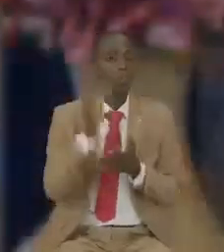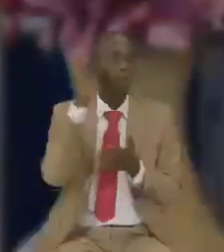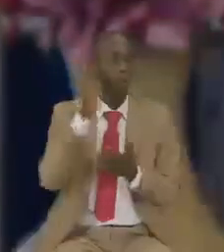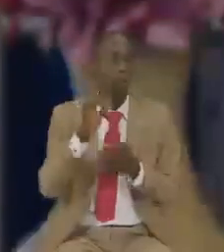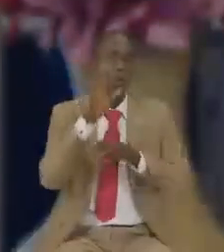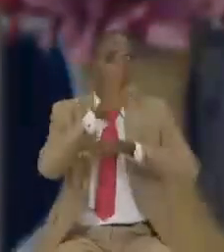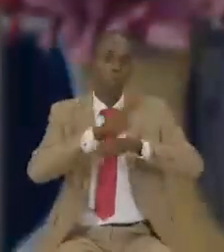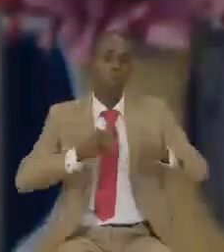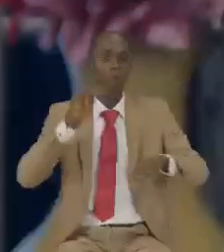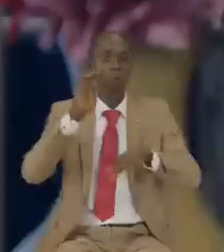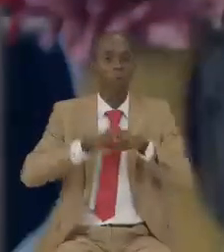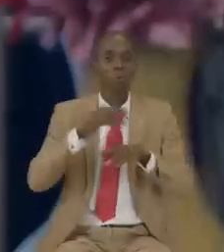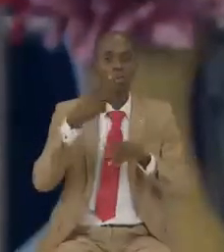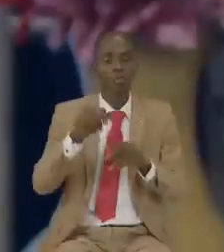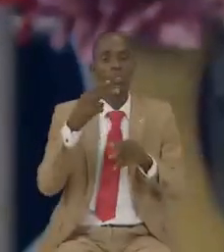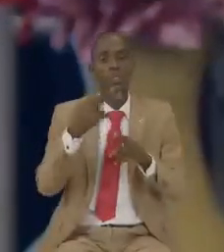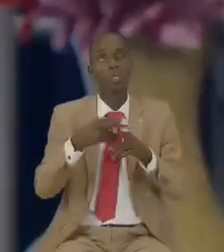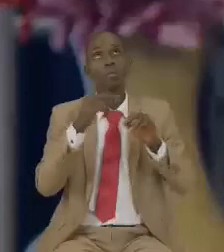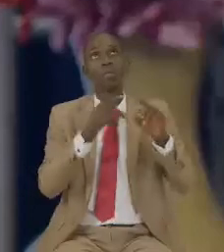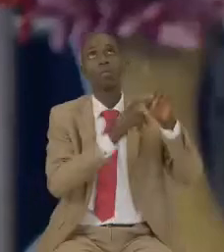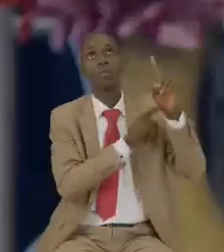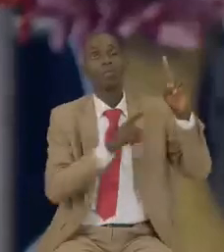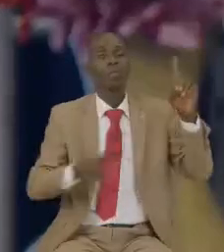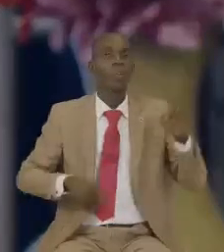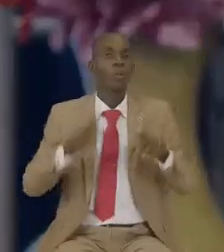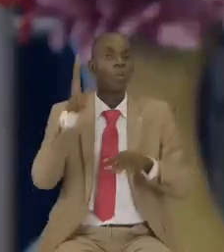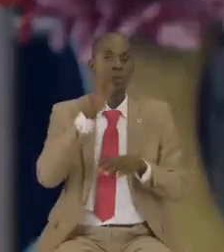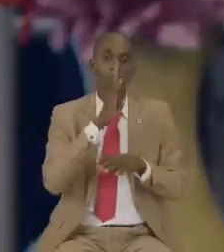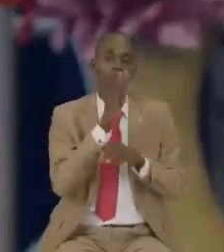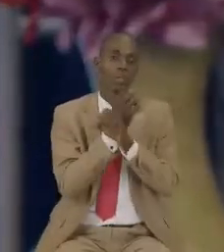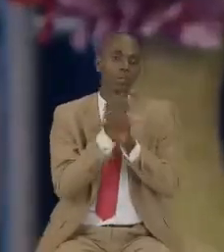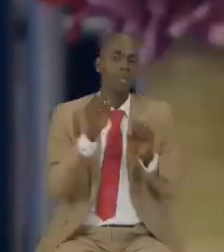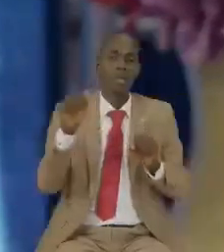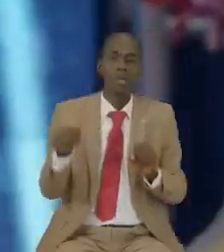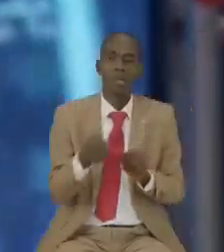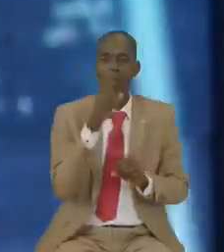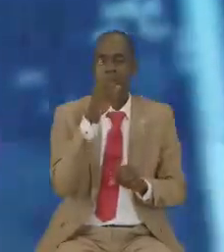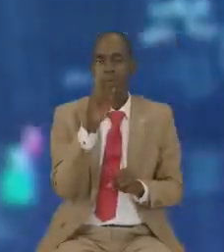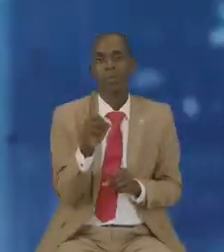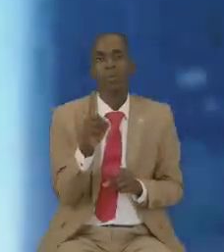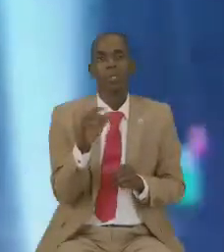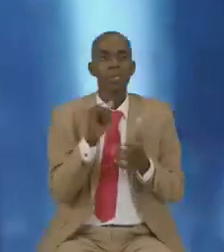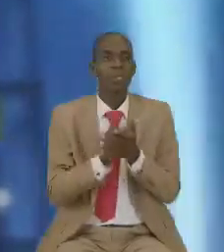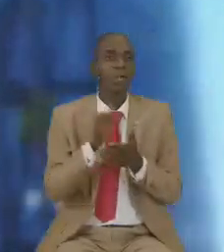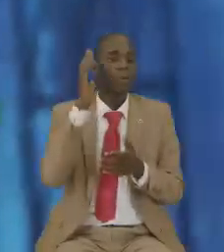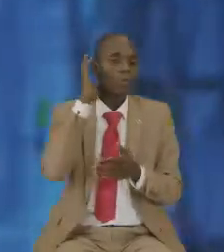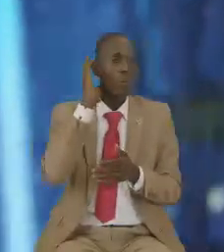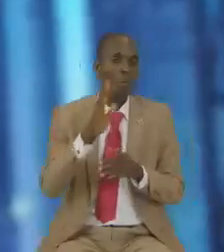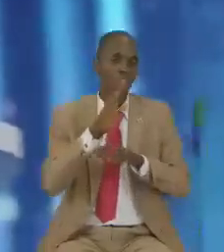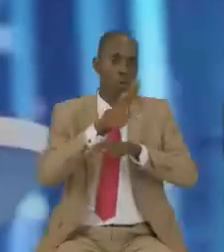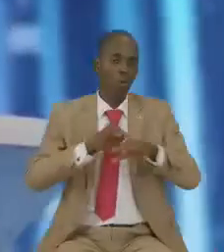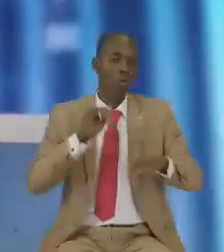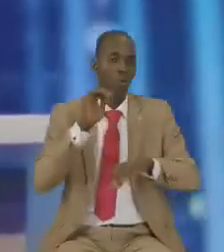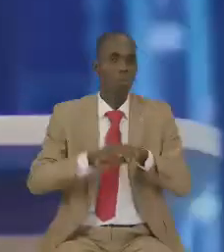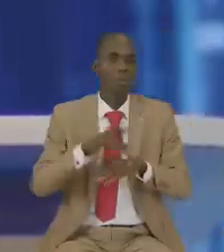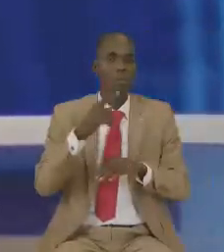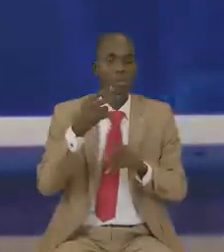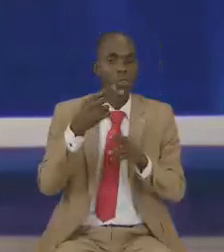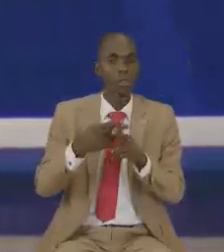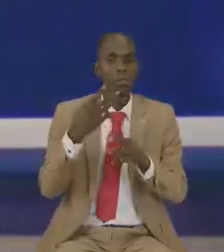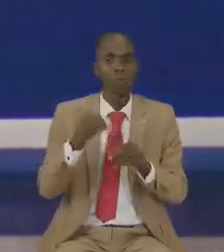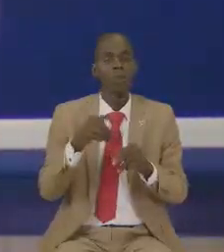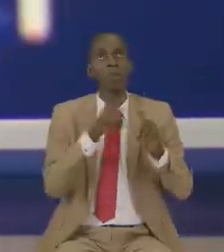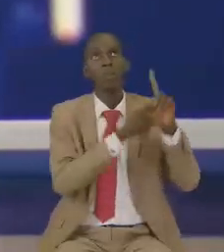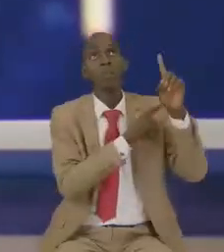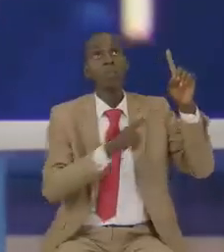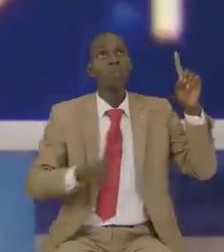the name of the Lord will be saved. Whosoever will call on the name of the